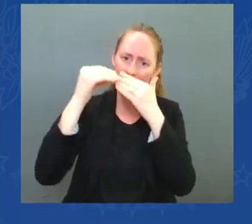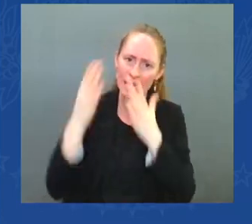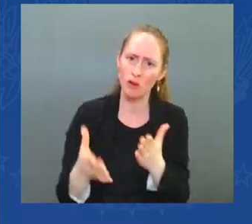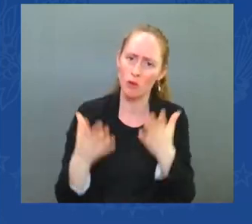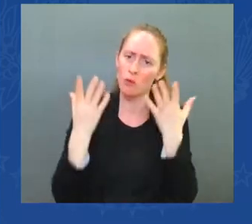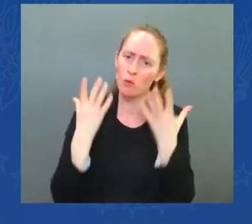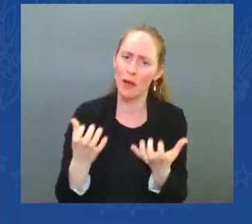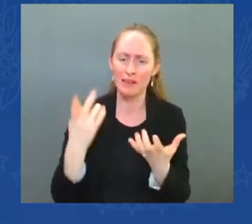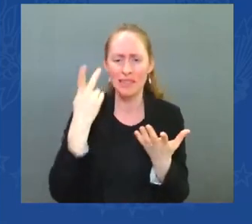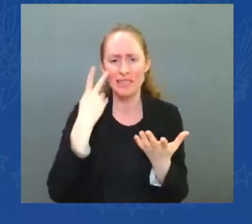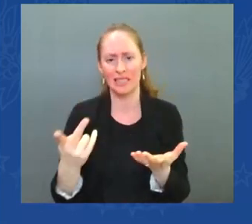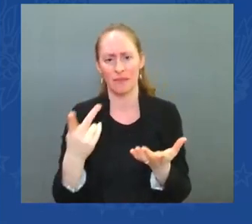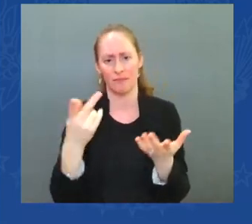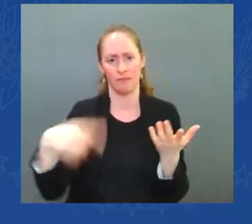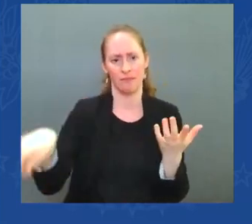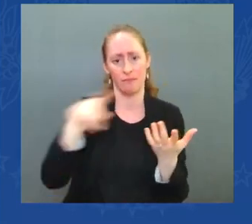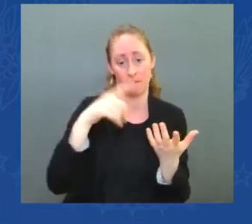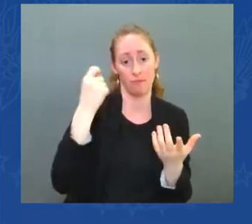It works.